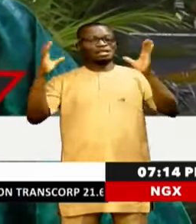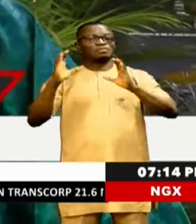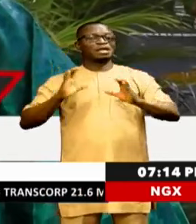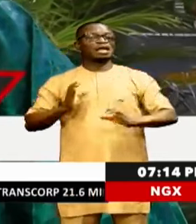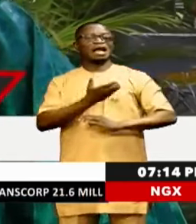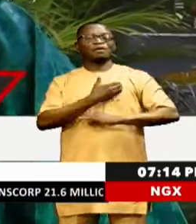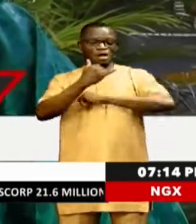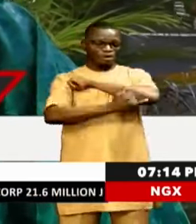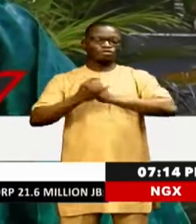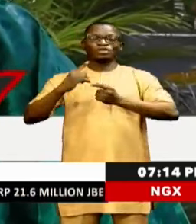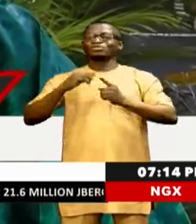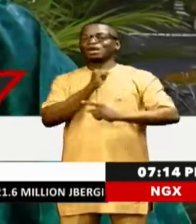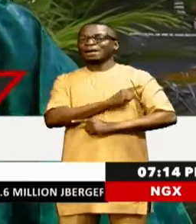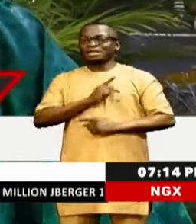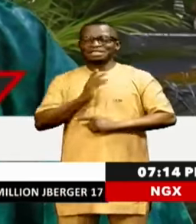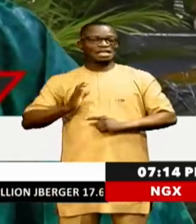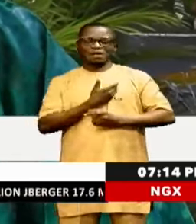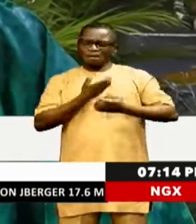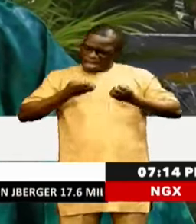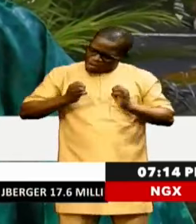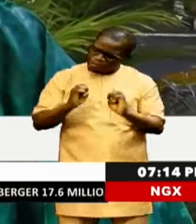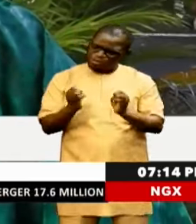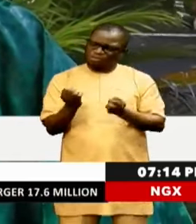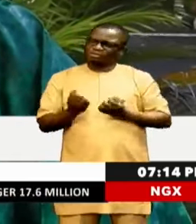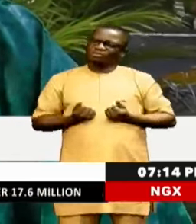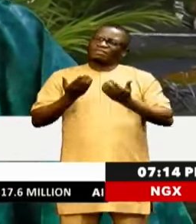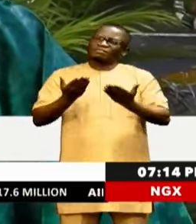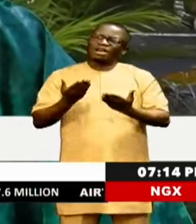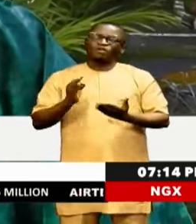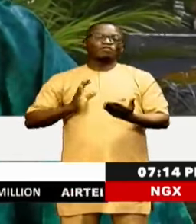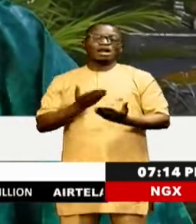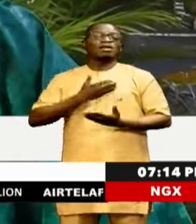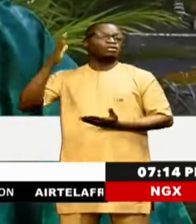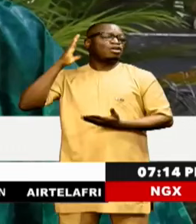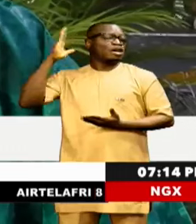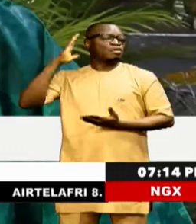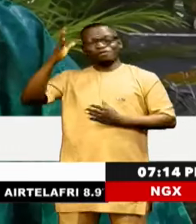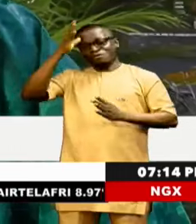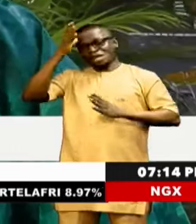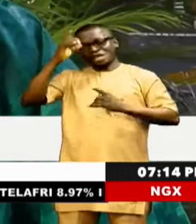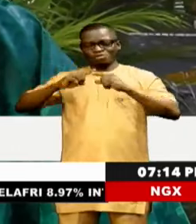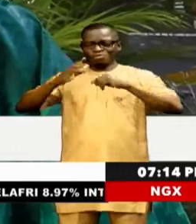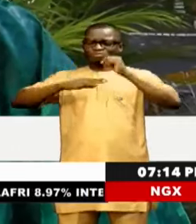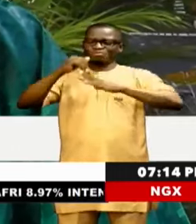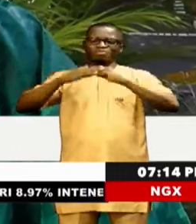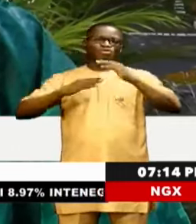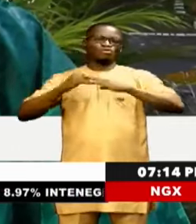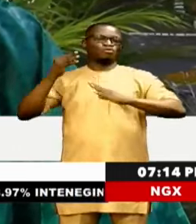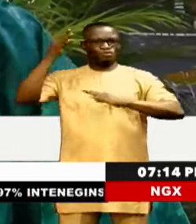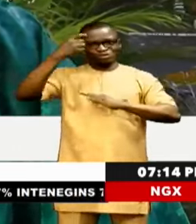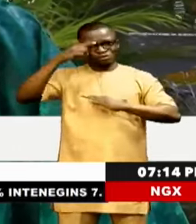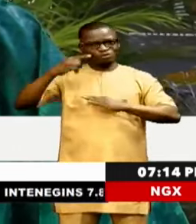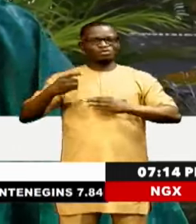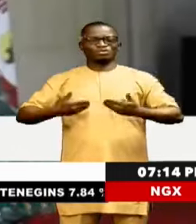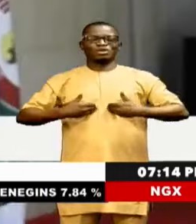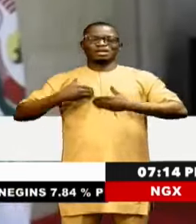to appreciate the efforts and the sacrifices of our forefathers, and to be able to build a legacy for the younger generation that are coming